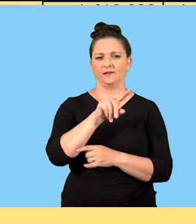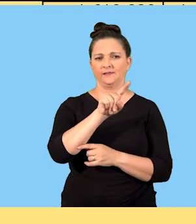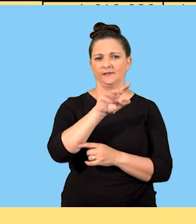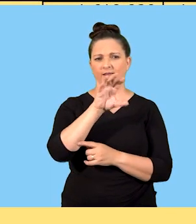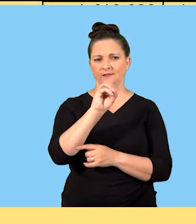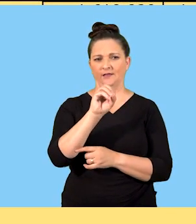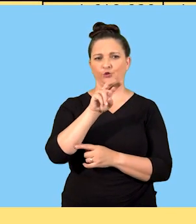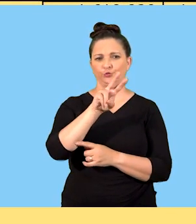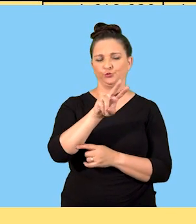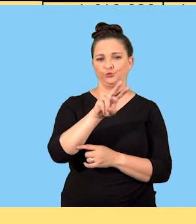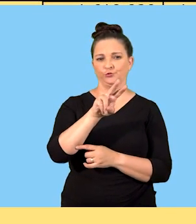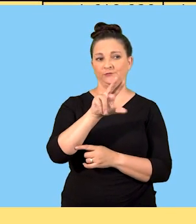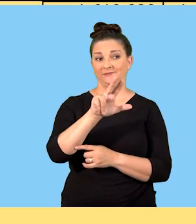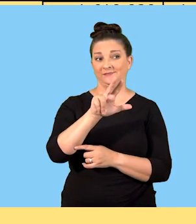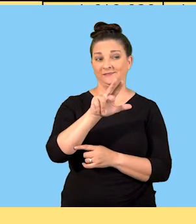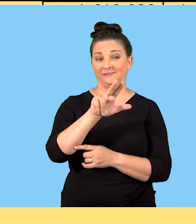which was